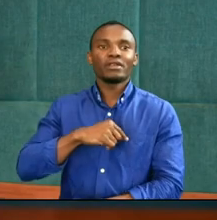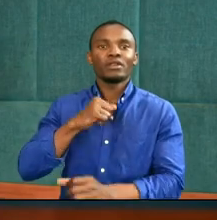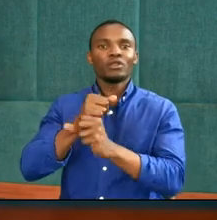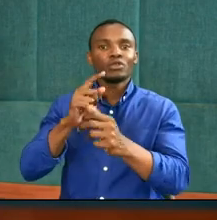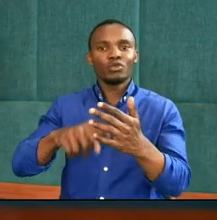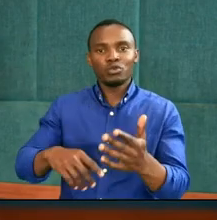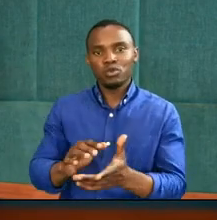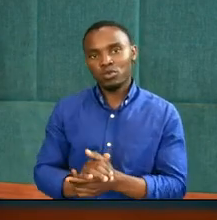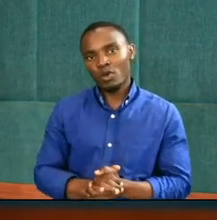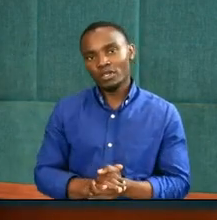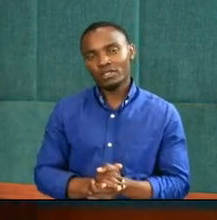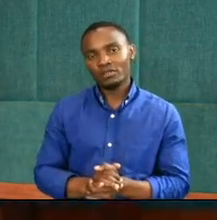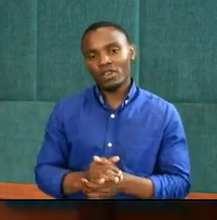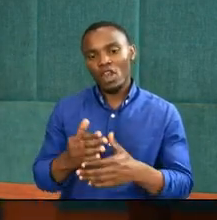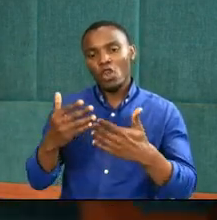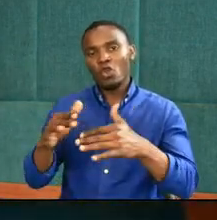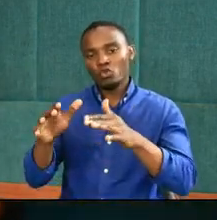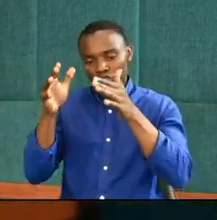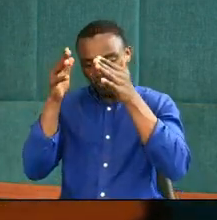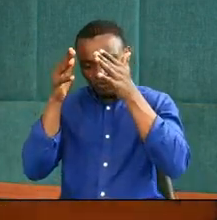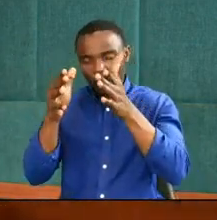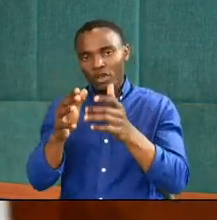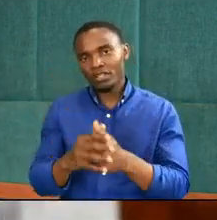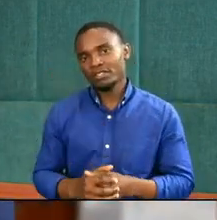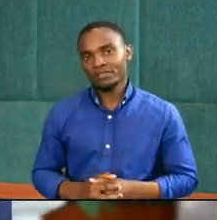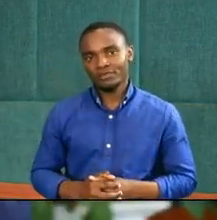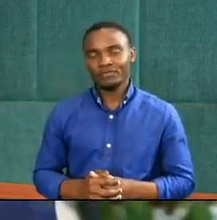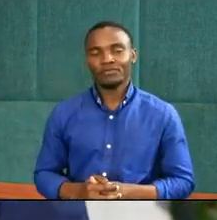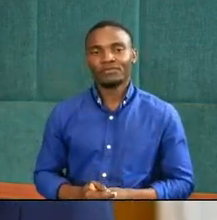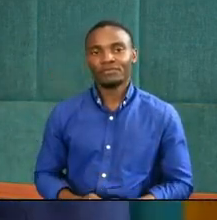process. That unknown factor.